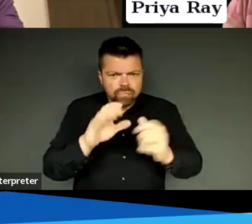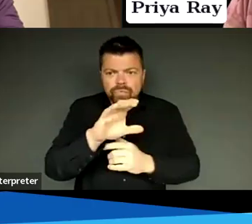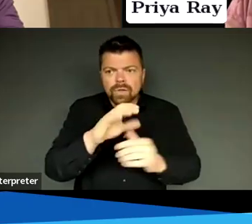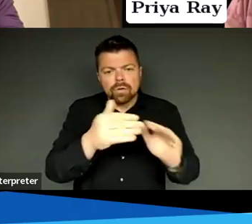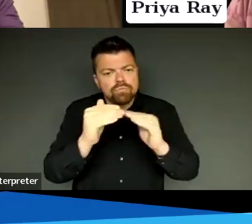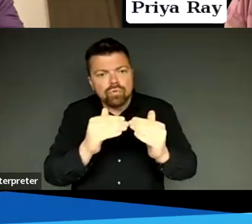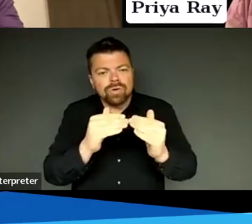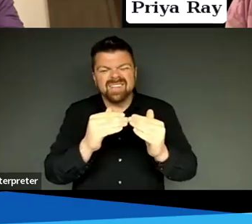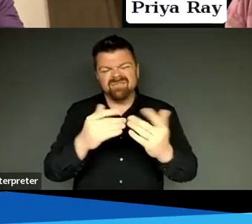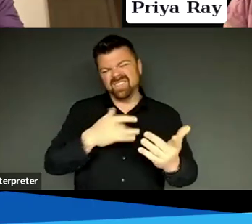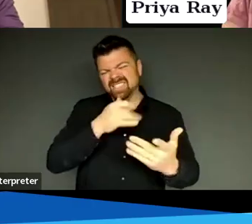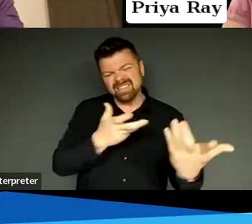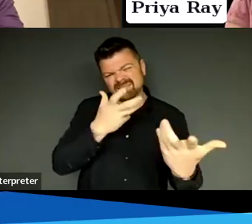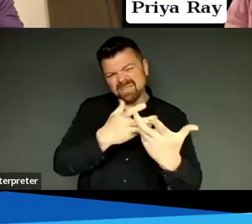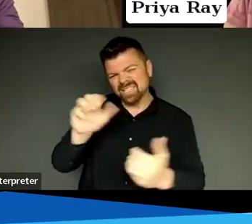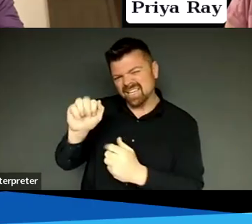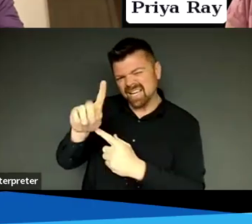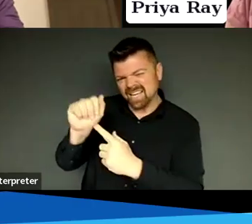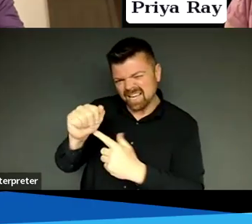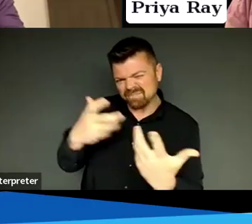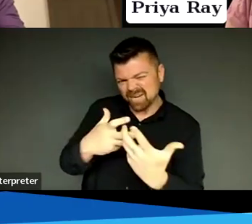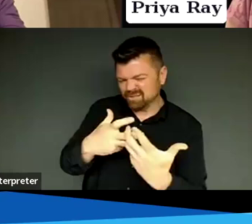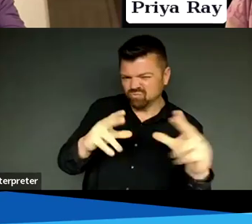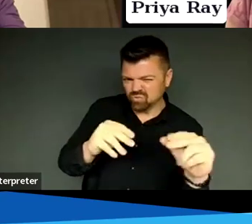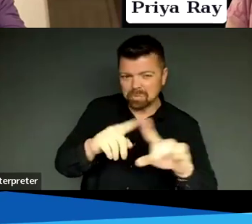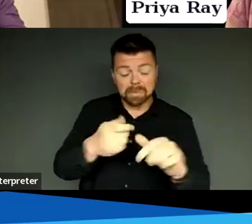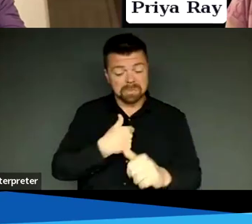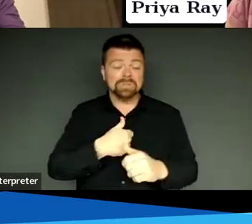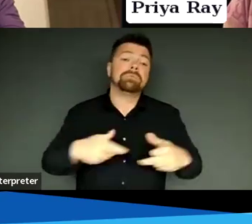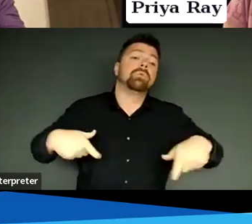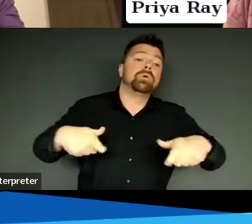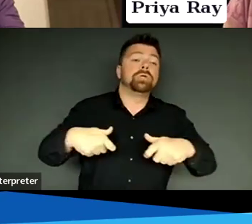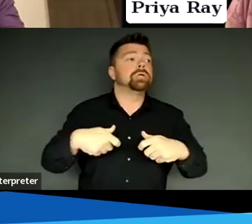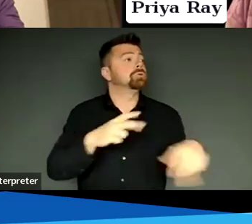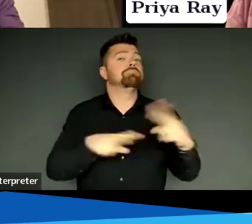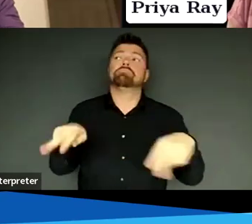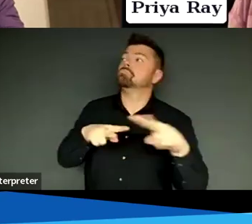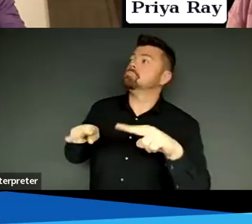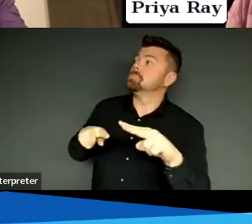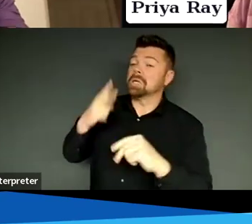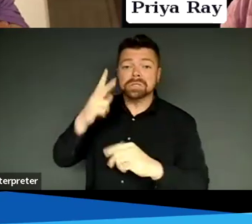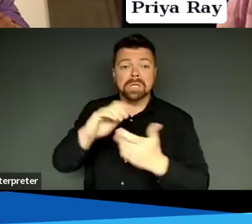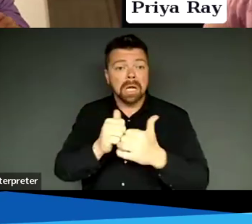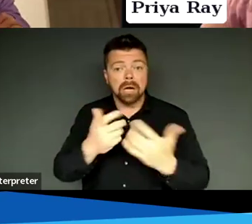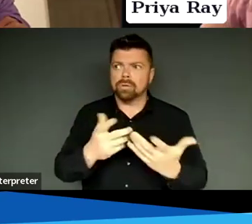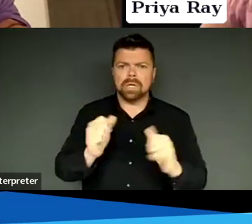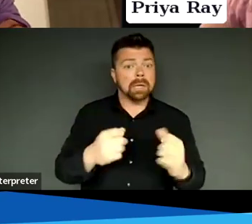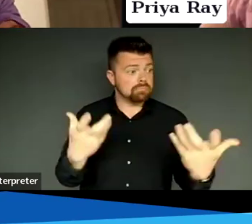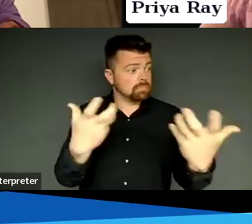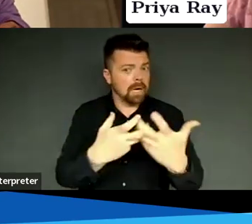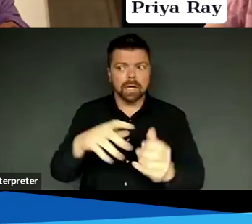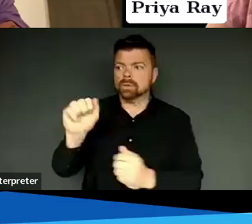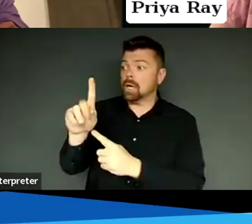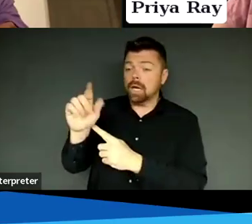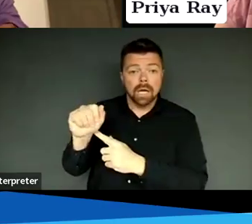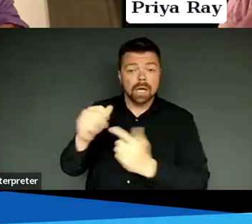in the wheelchair and check, to go through to see what I could do because they just didn't really know. And then I helped them create a